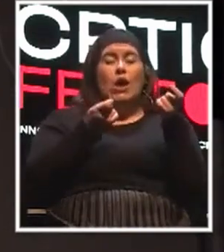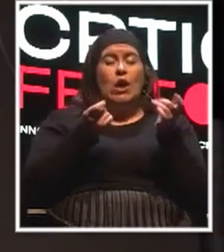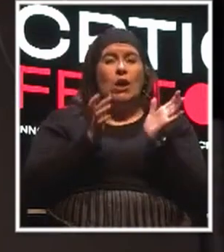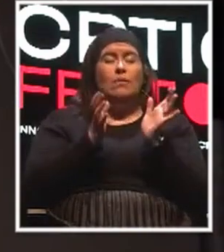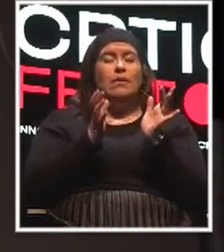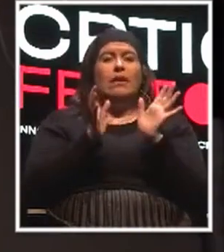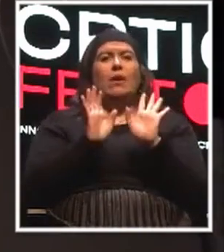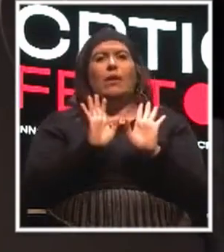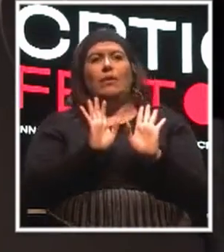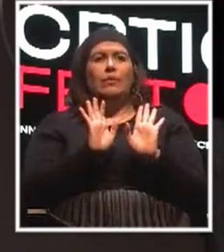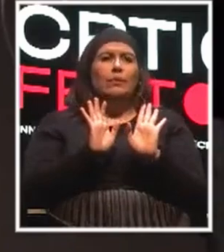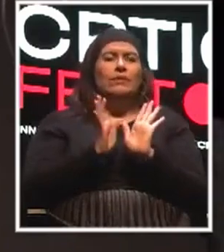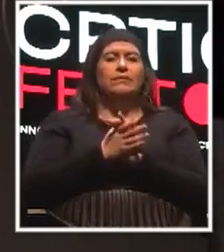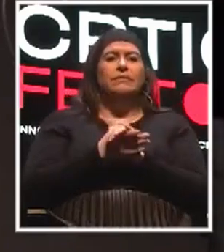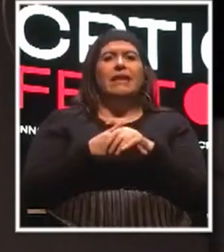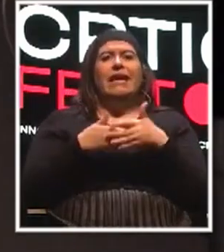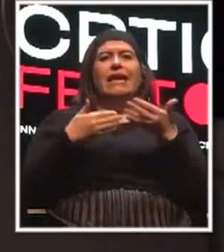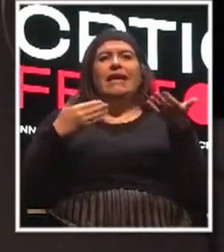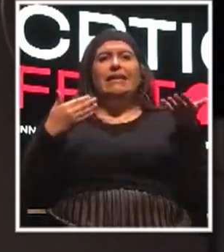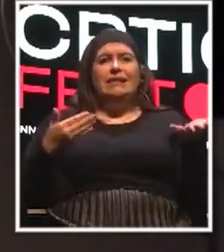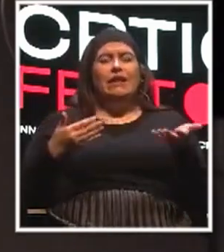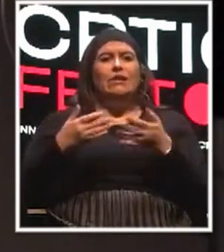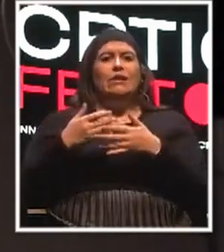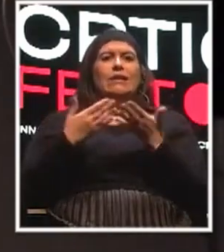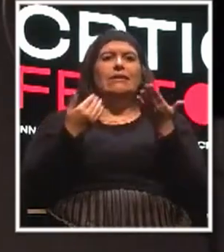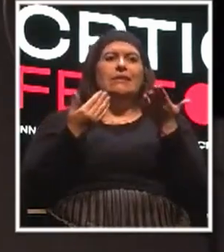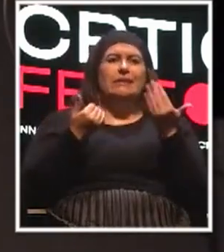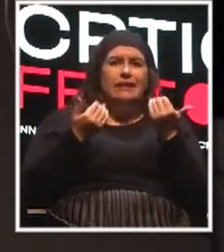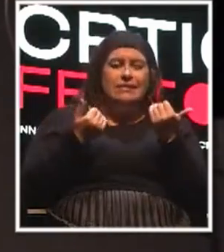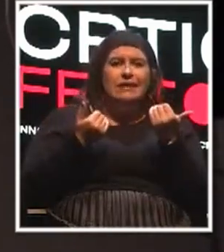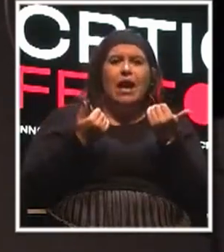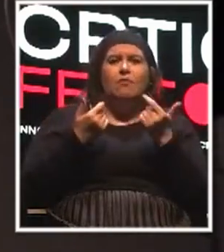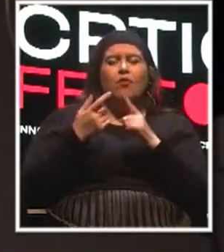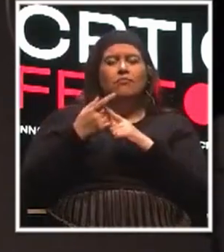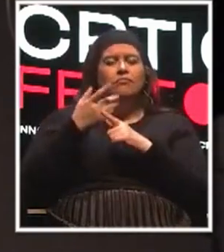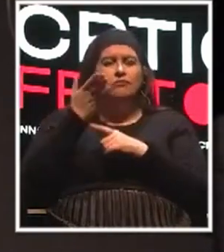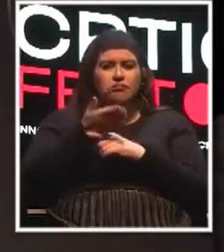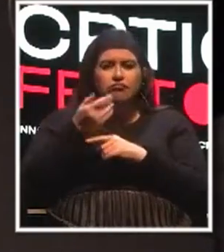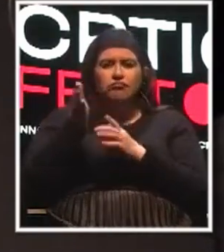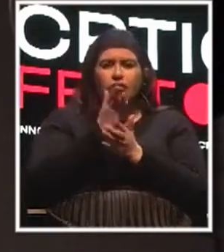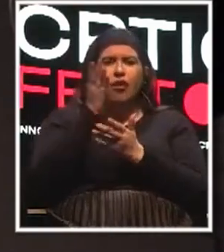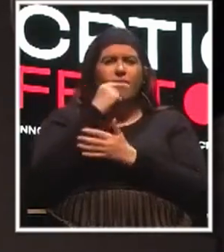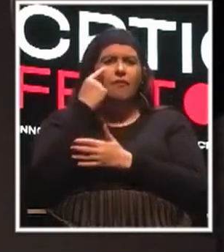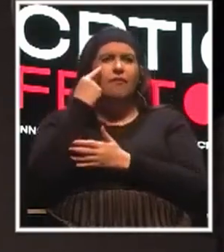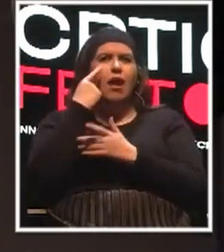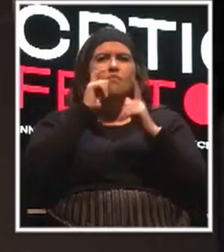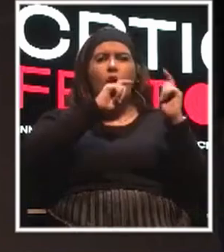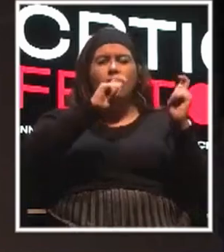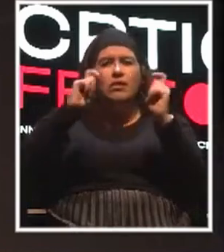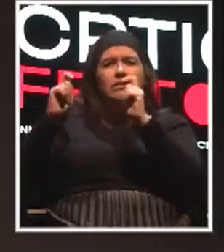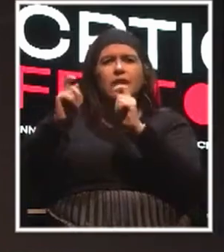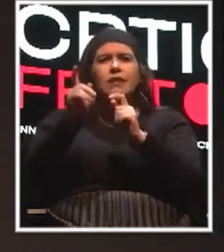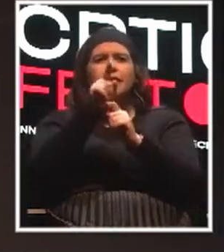endless quest of advertisers and marketers in particular to create a message